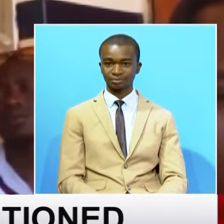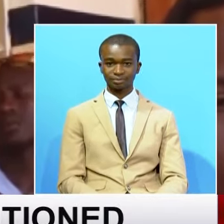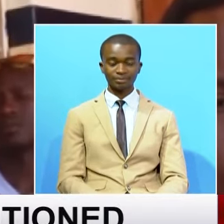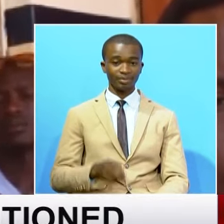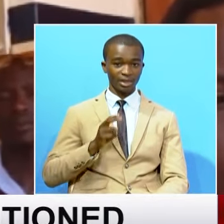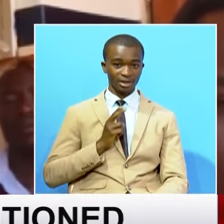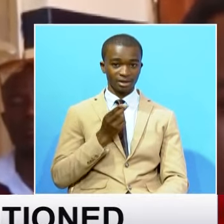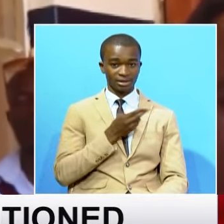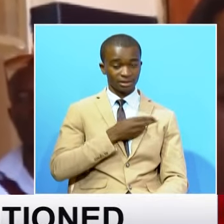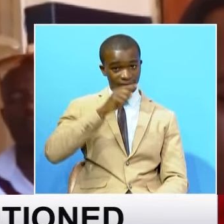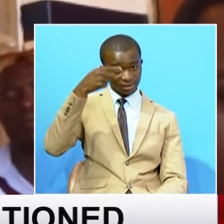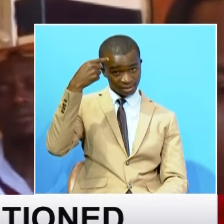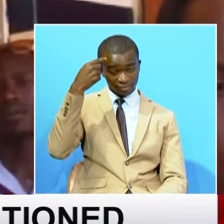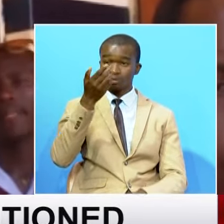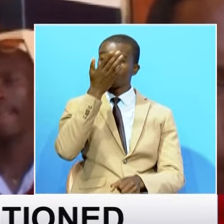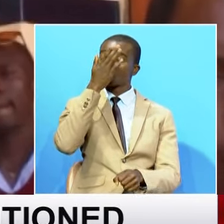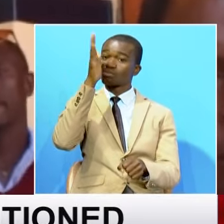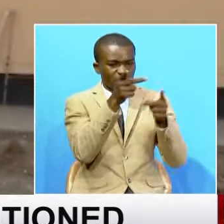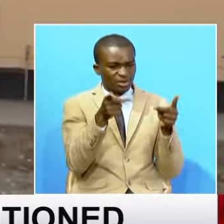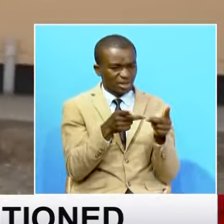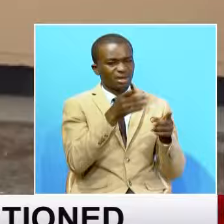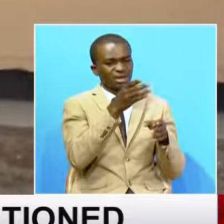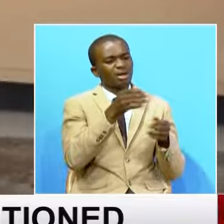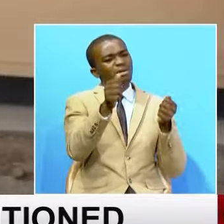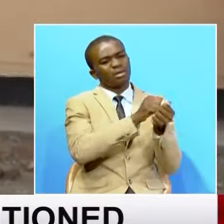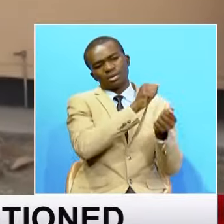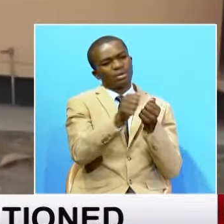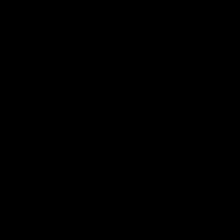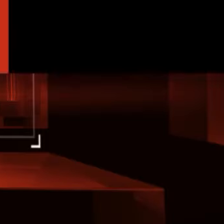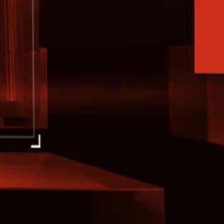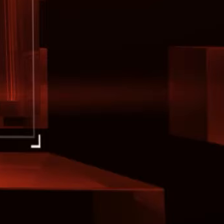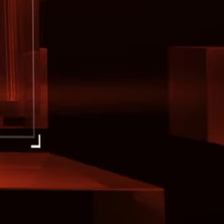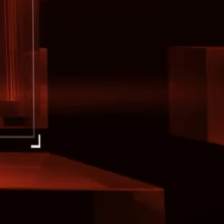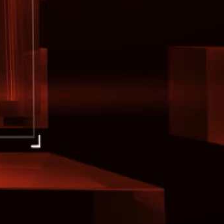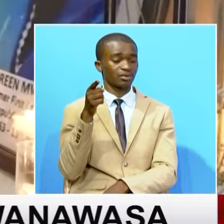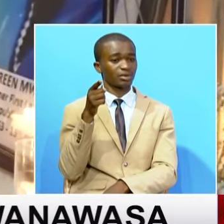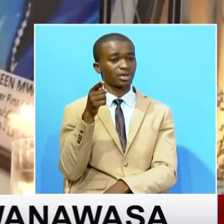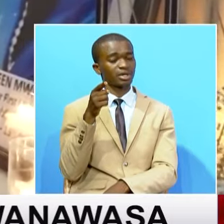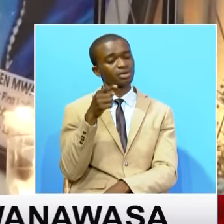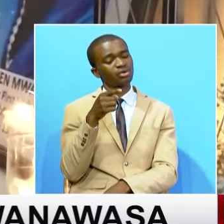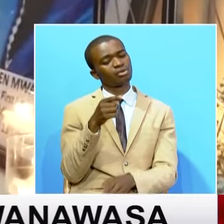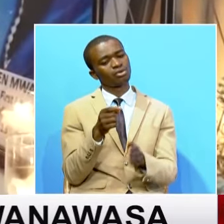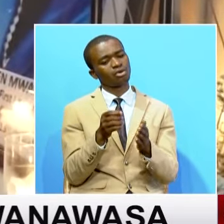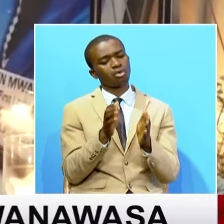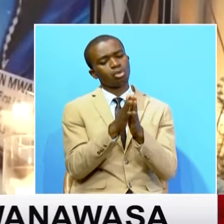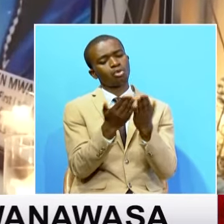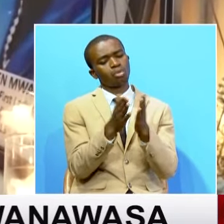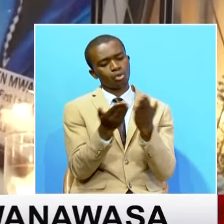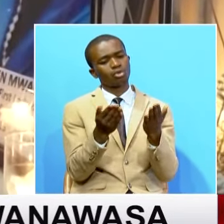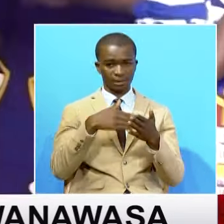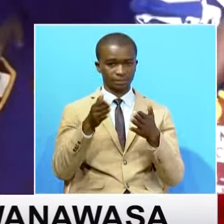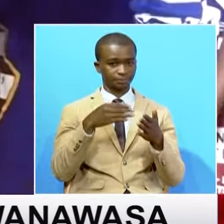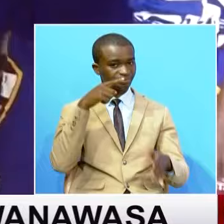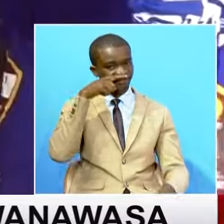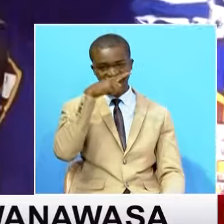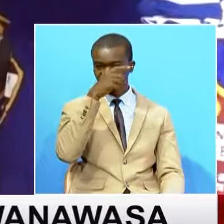Home Affairs Minister urges public to protect infrastructure. And Lusaka Province Minister mourns a former